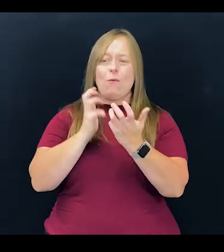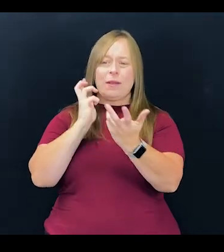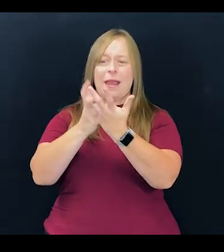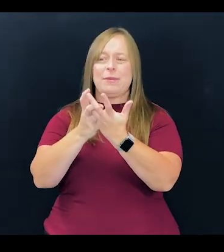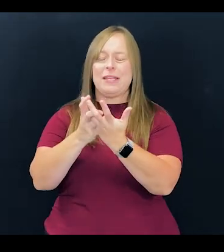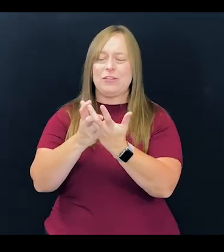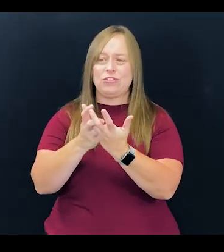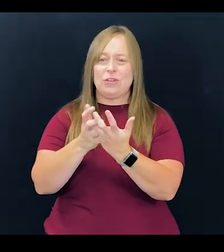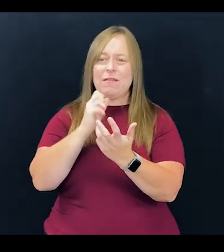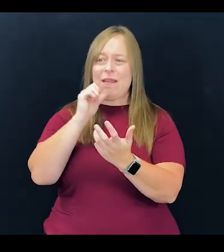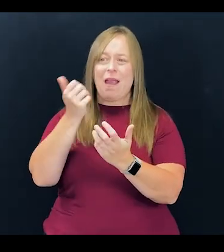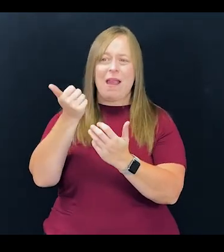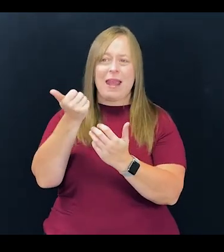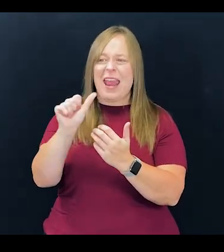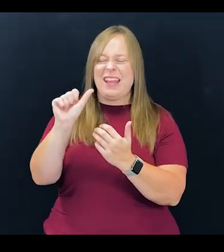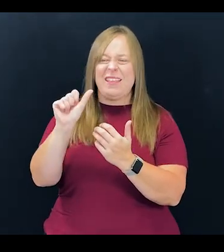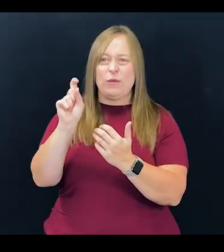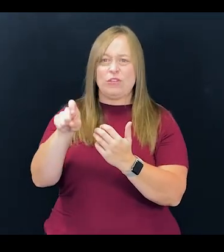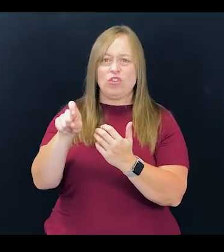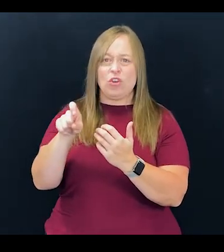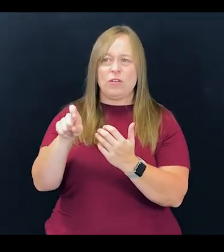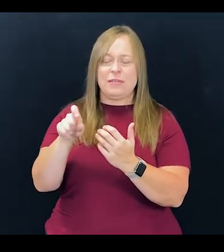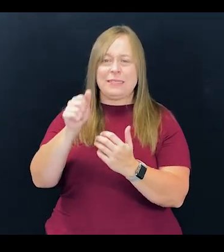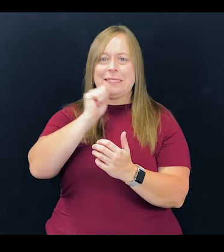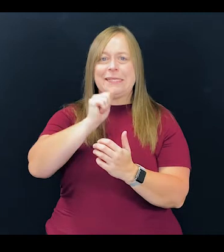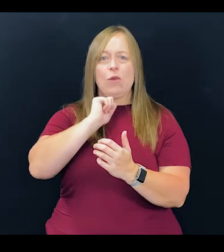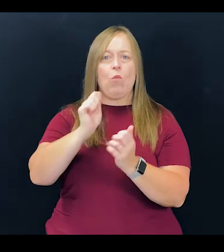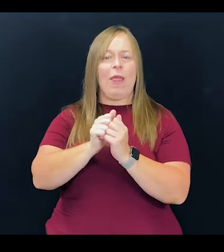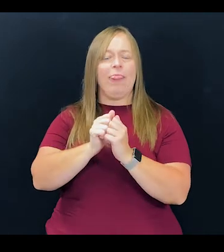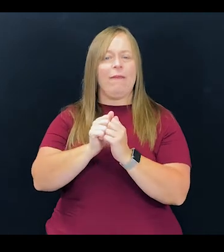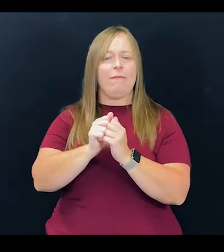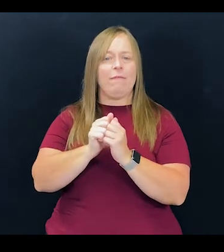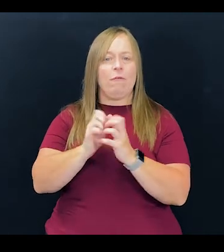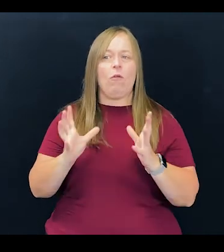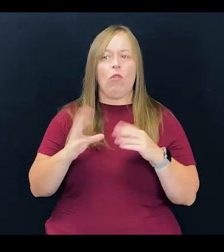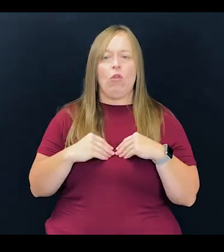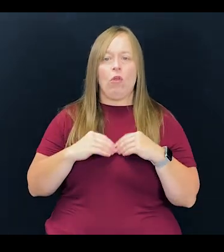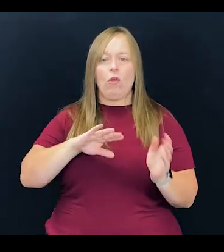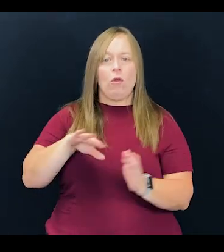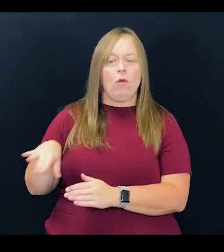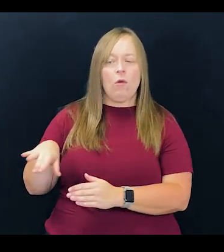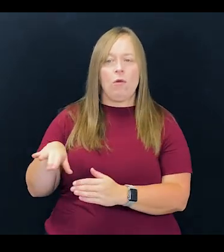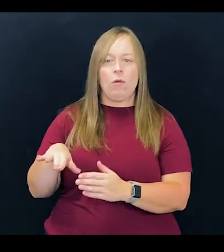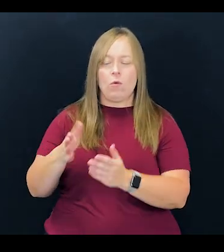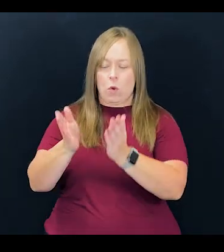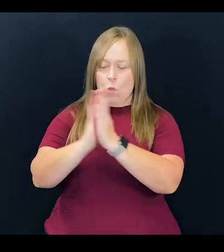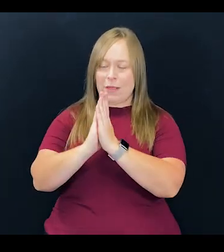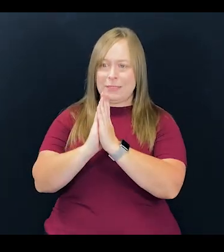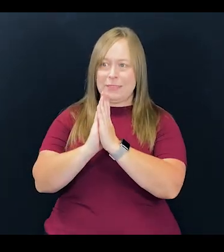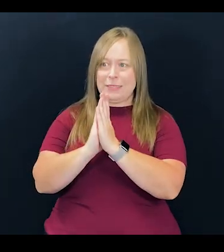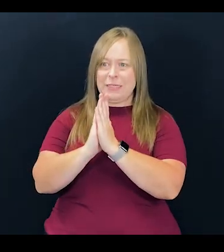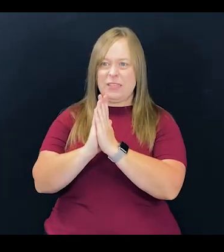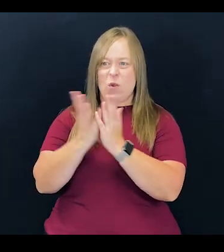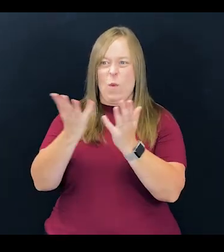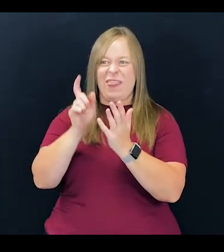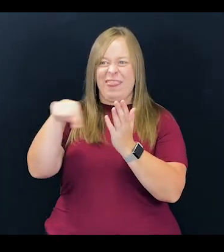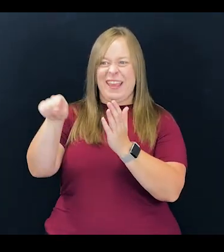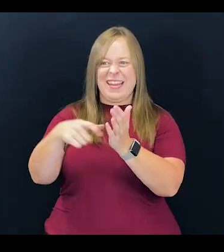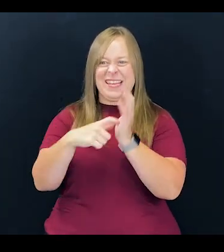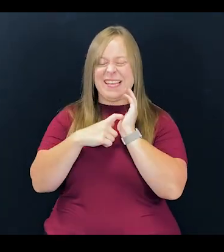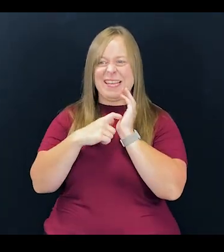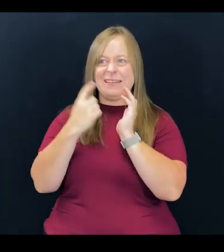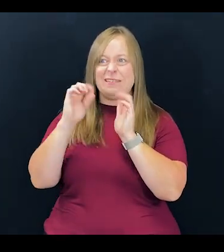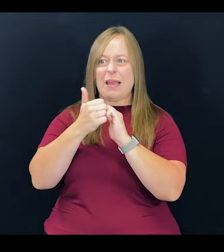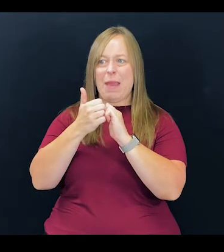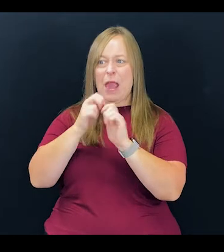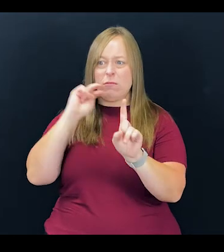talk about how an accommodation is not anything that anyone should just have to deal with or tough out, or that by requesting what